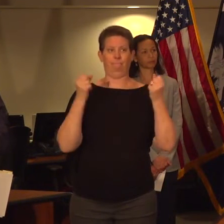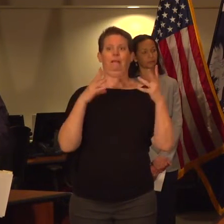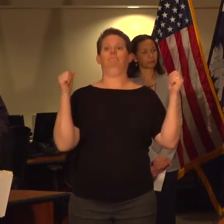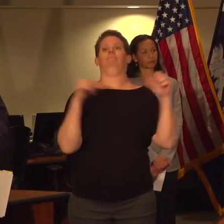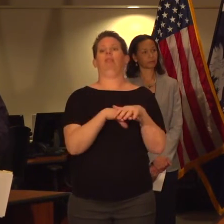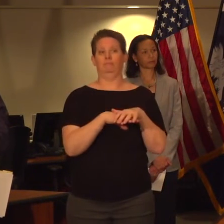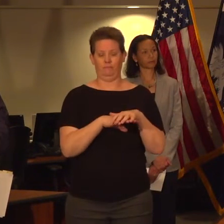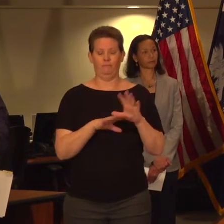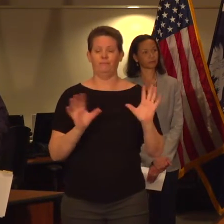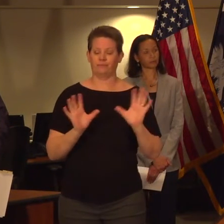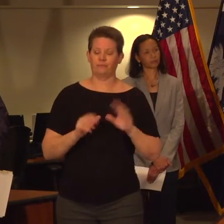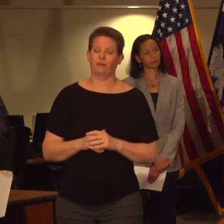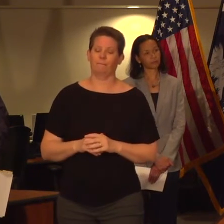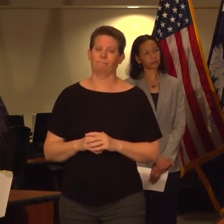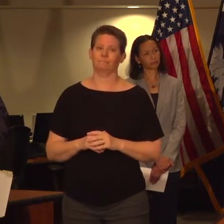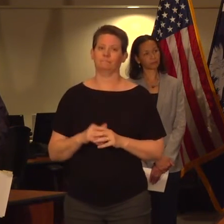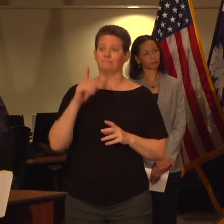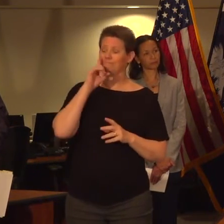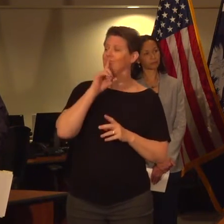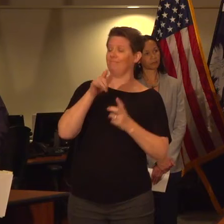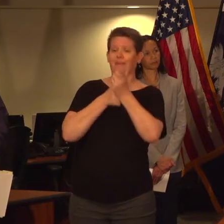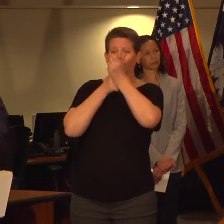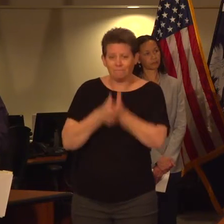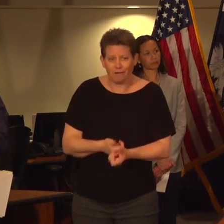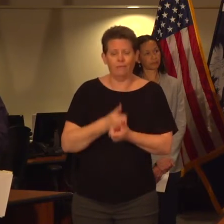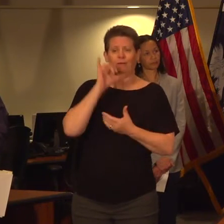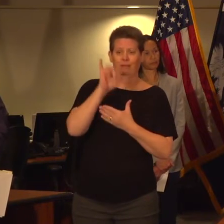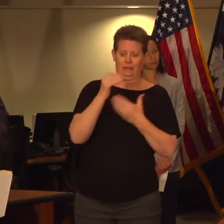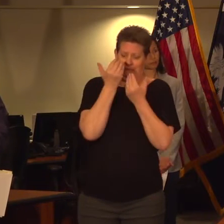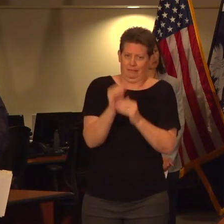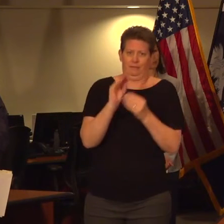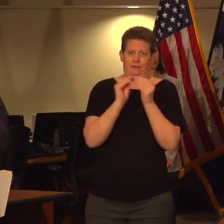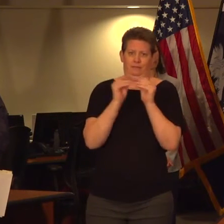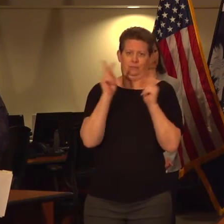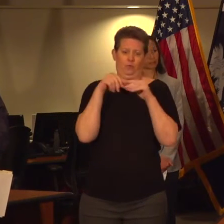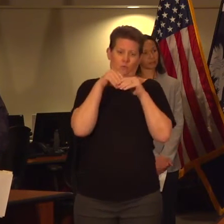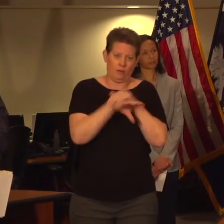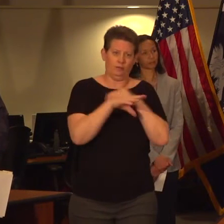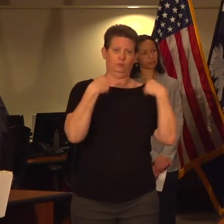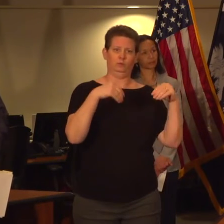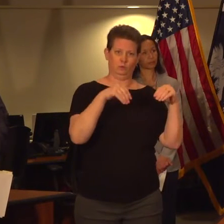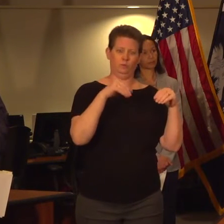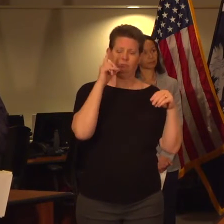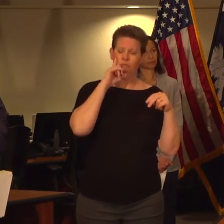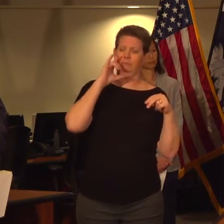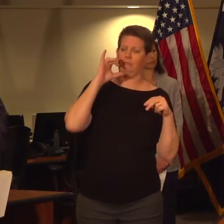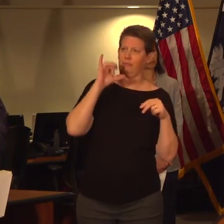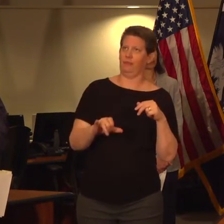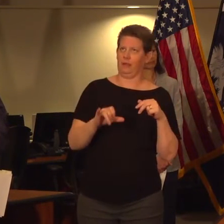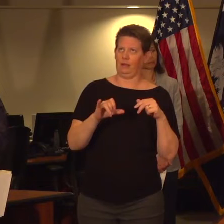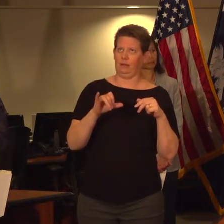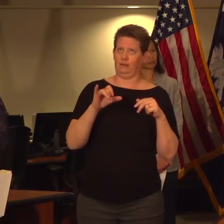the adherence to the guidelines, the phased-in approach will,